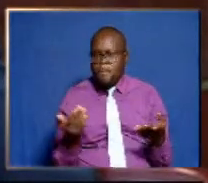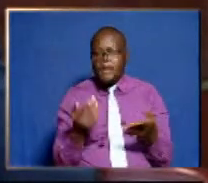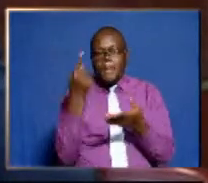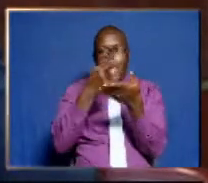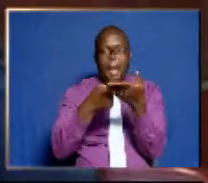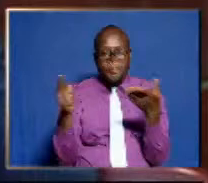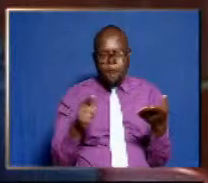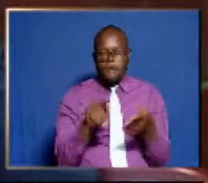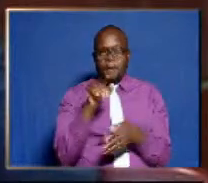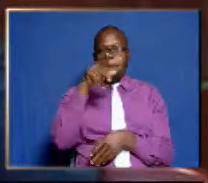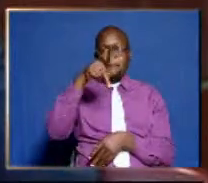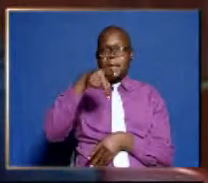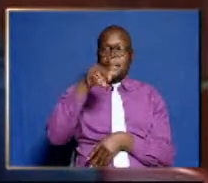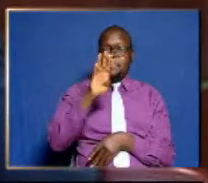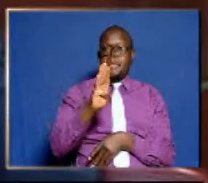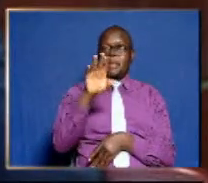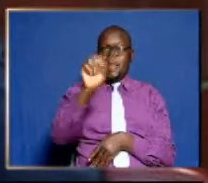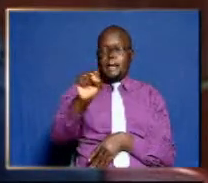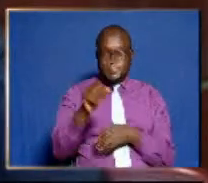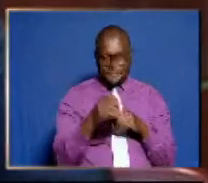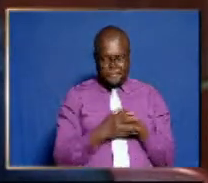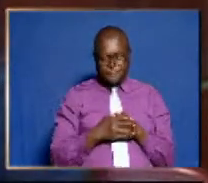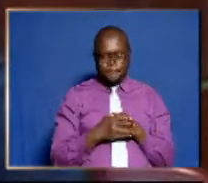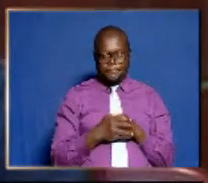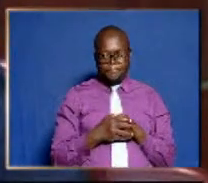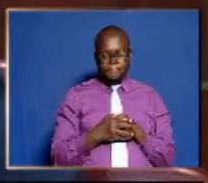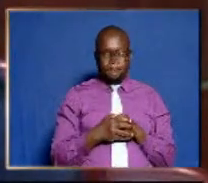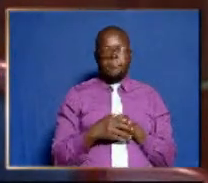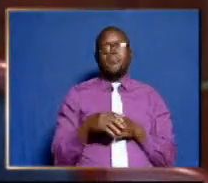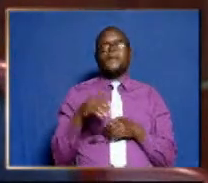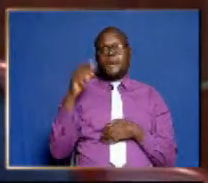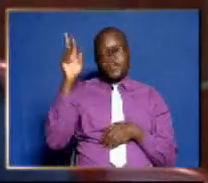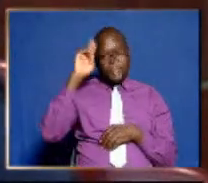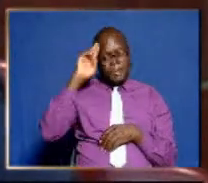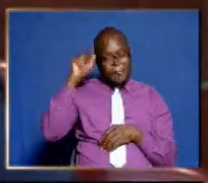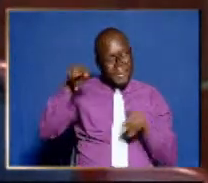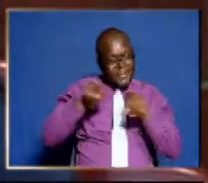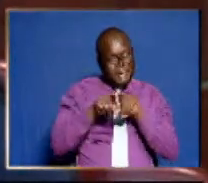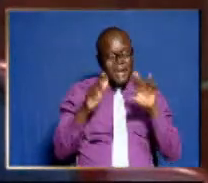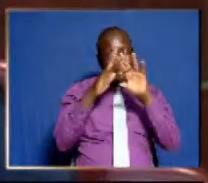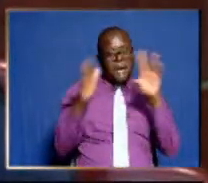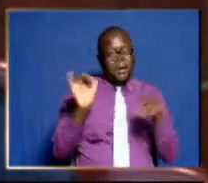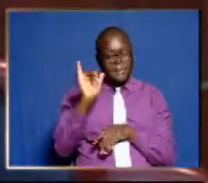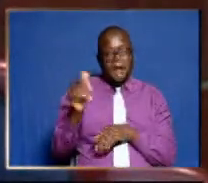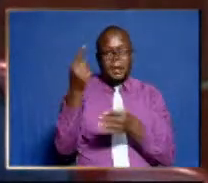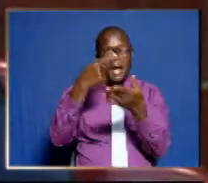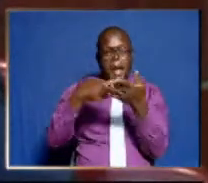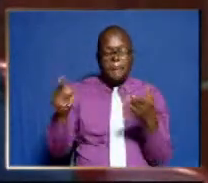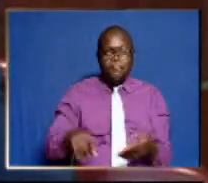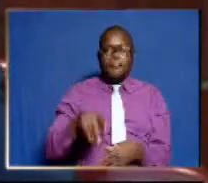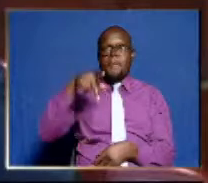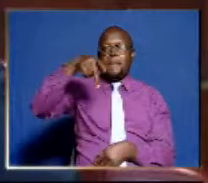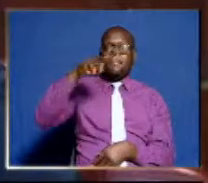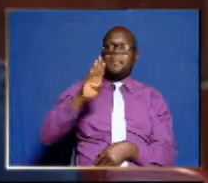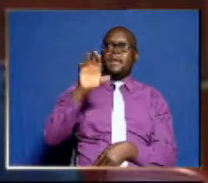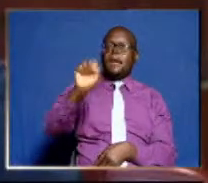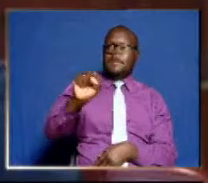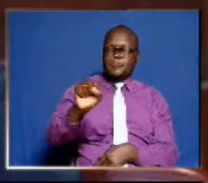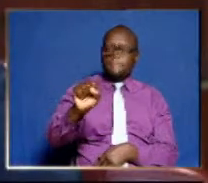approved BPS ceilings. You remember, Mr. Speaker, it is this same house that approved the BPS, and we